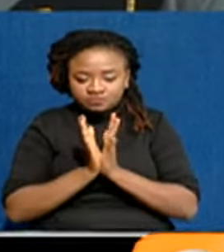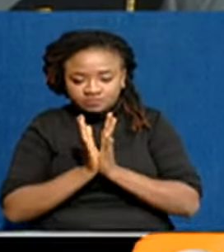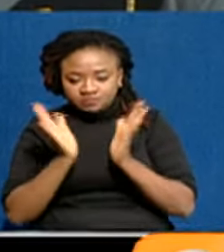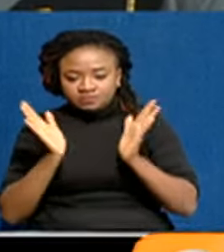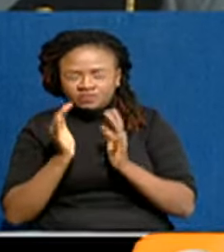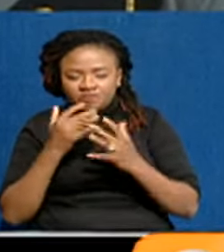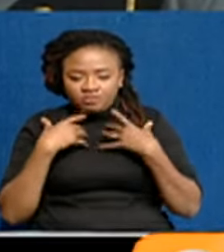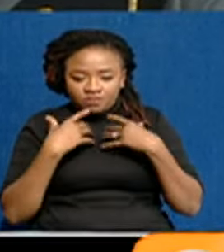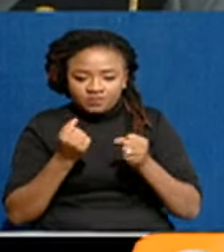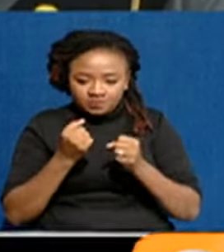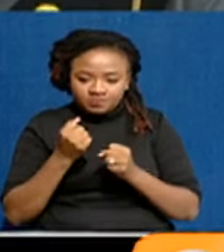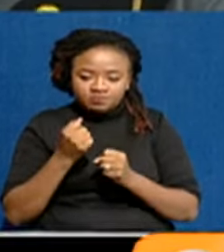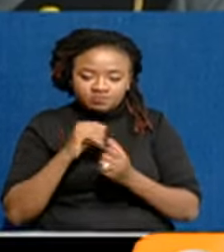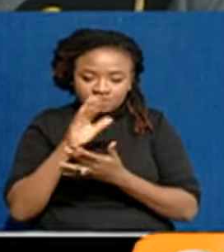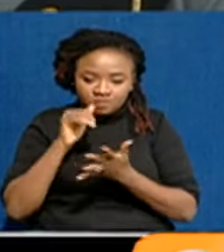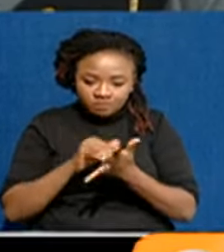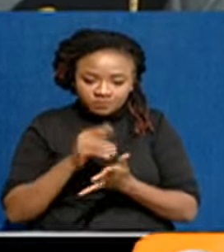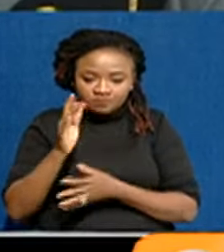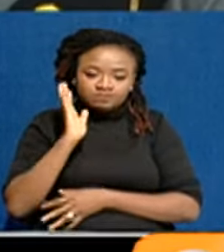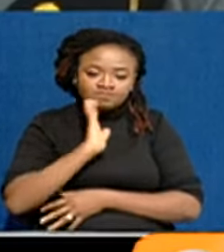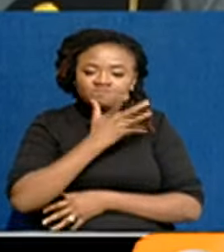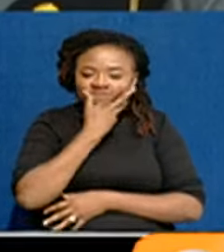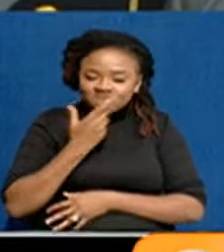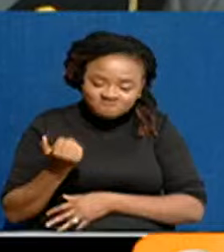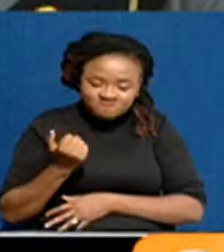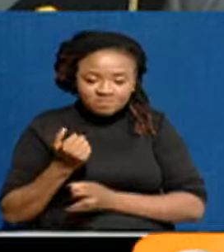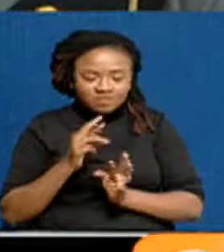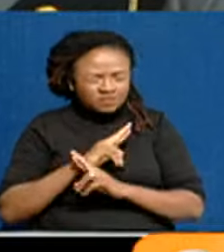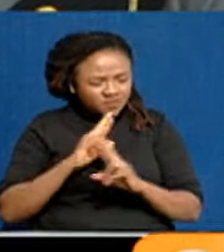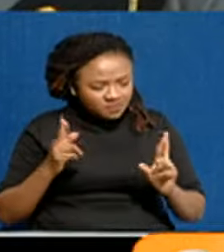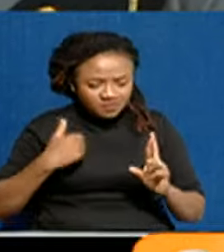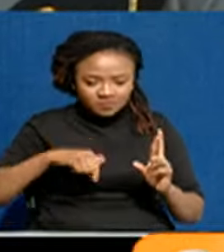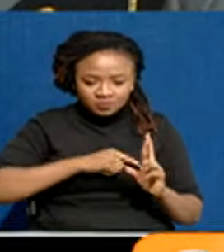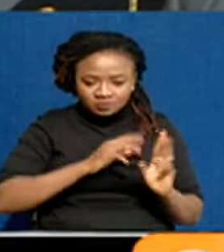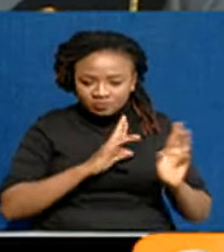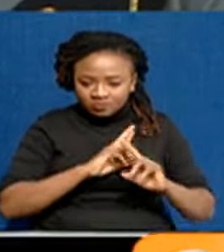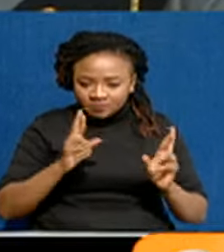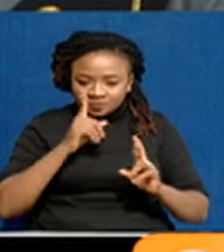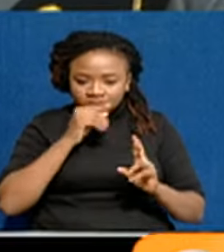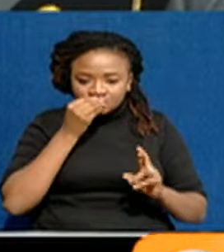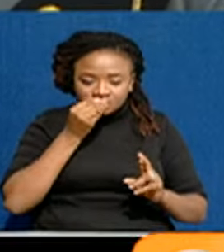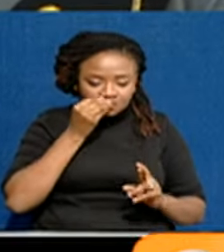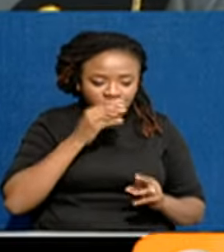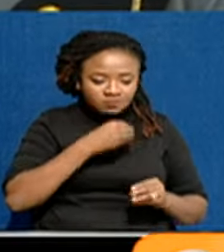operation center at KNH that is on standby. We are ready. We have already started distributing food